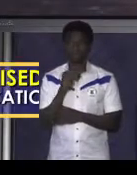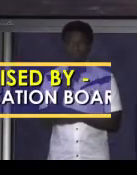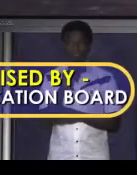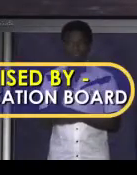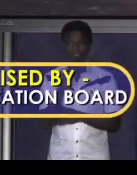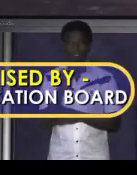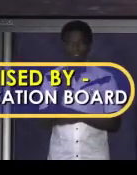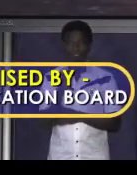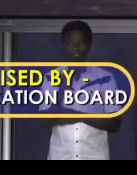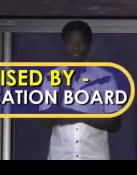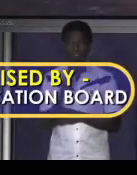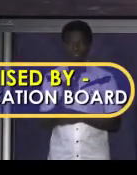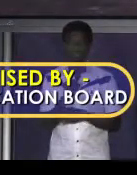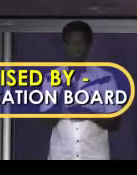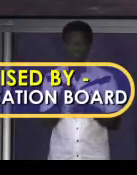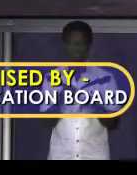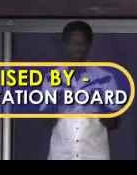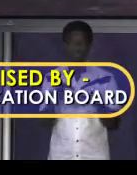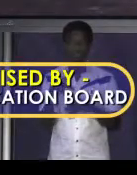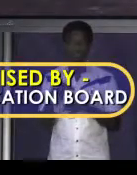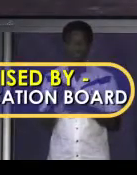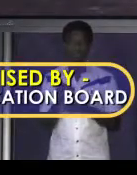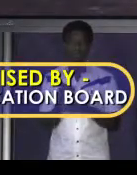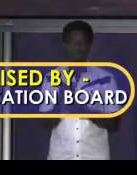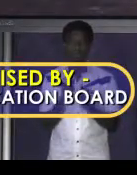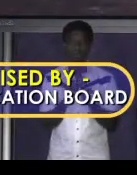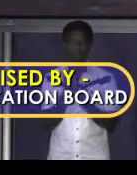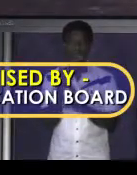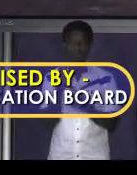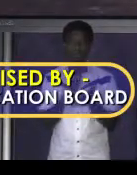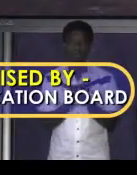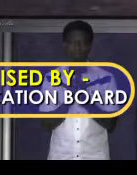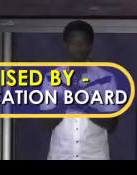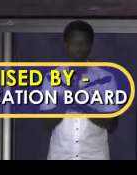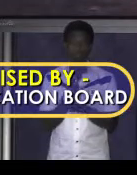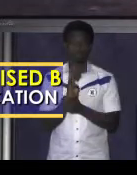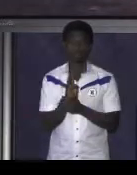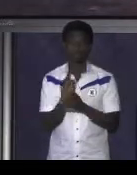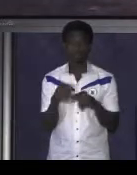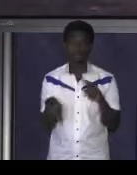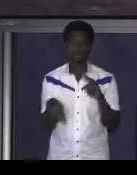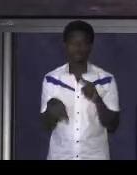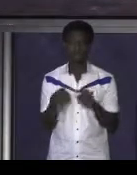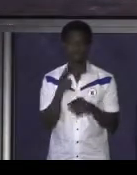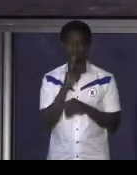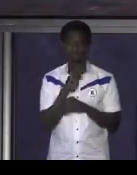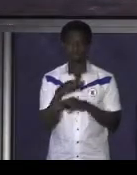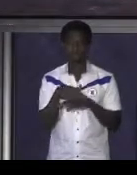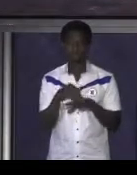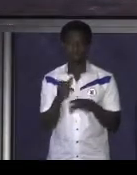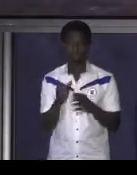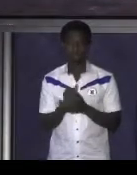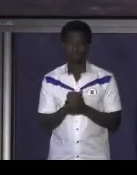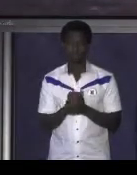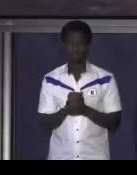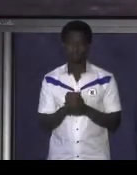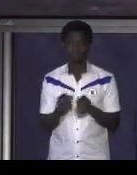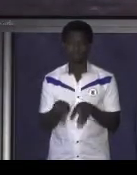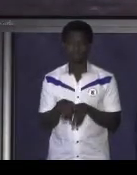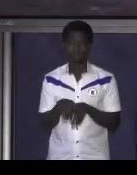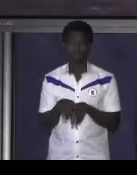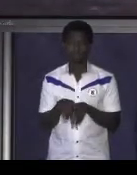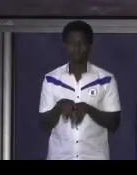Personification. Verb. Which of those four cannot be referred to